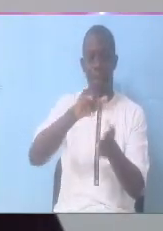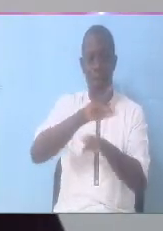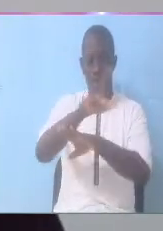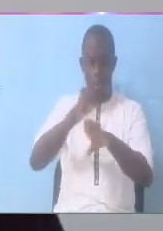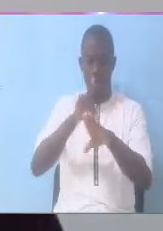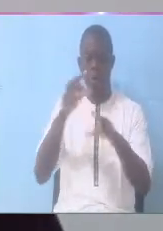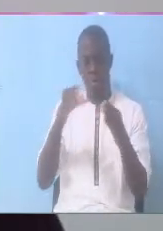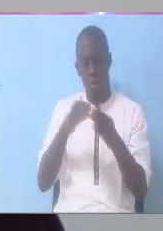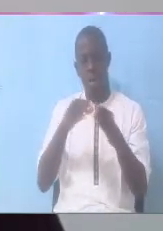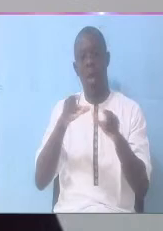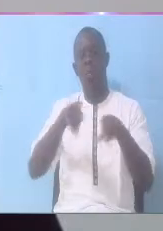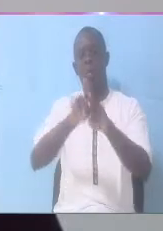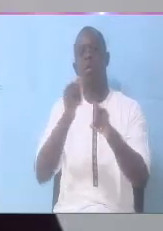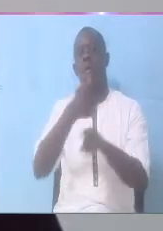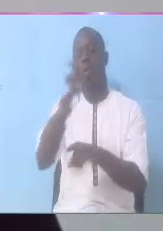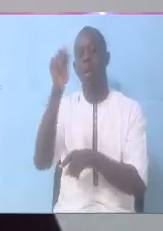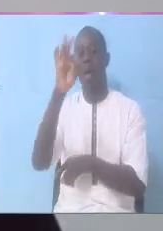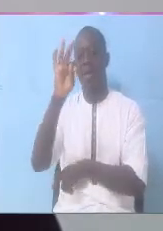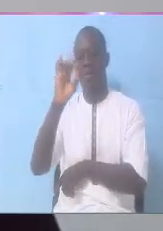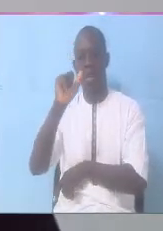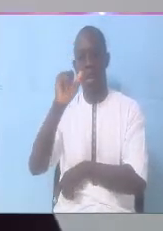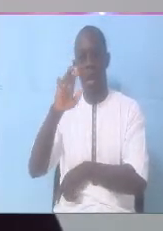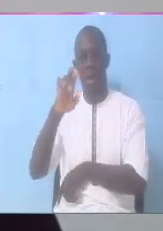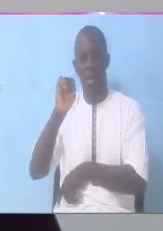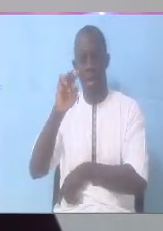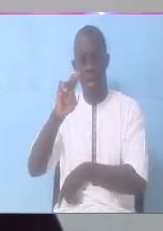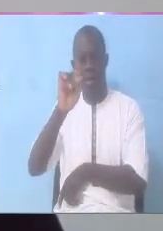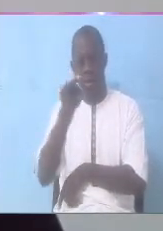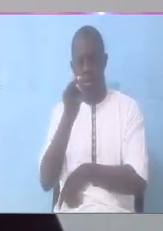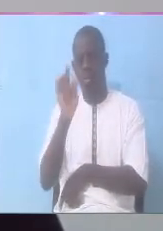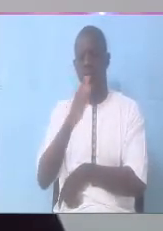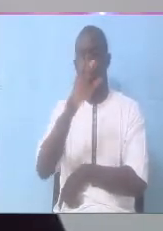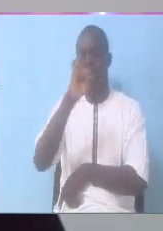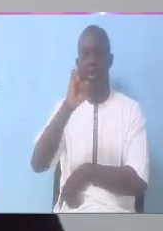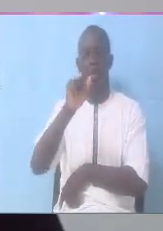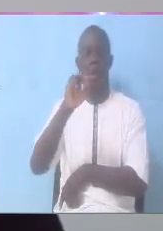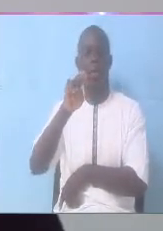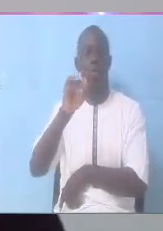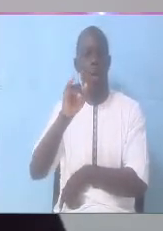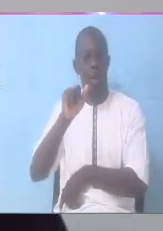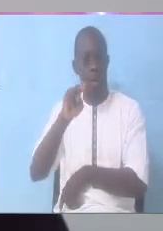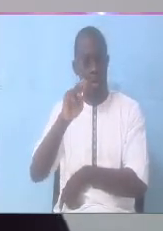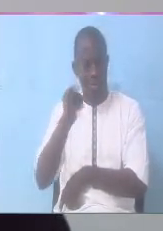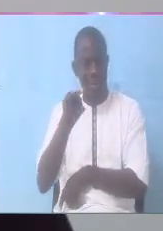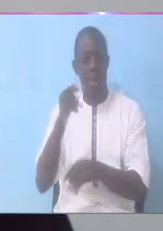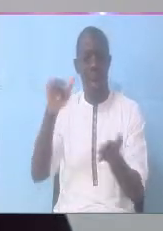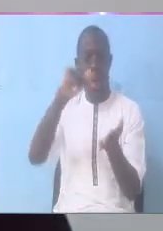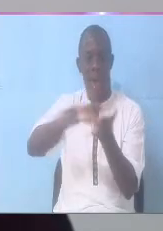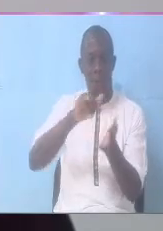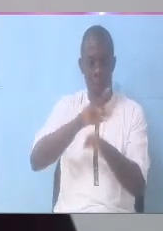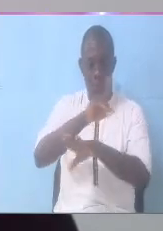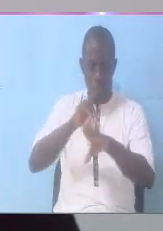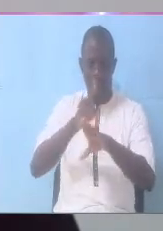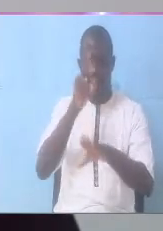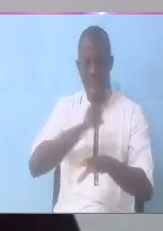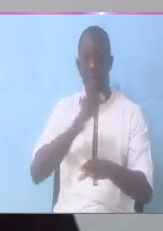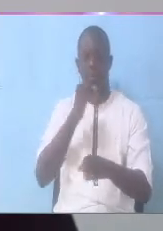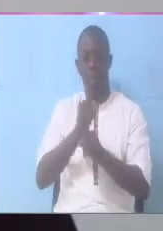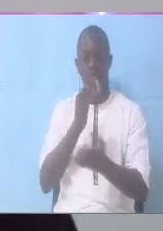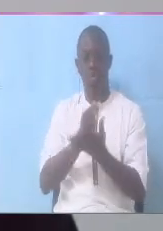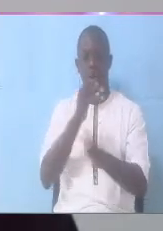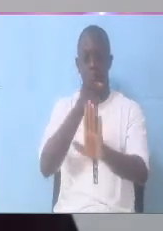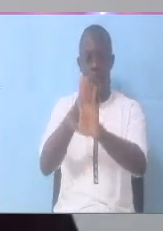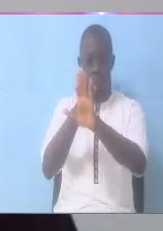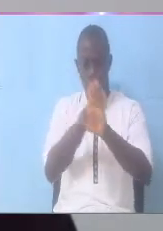Cisse kumandi pour wonim Faring Sanyang wolu sikulunti la jidula nyimuta. Because Aliou Cisse was